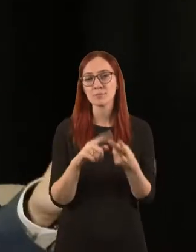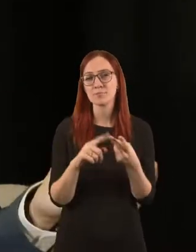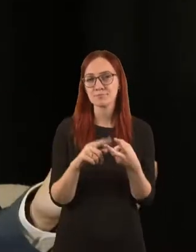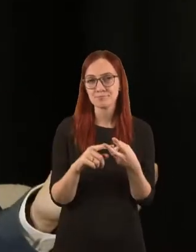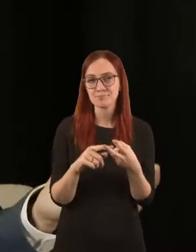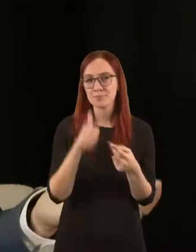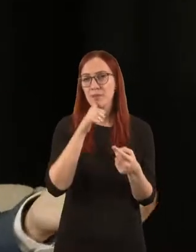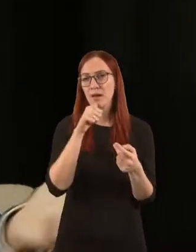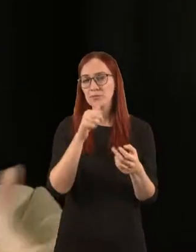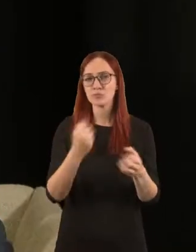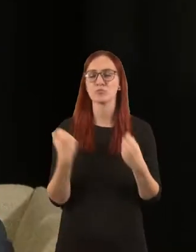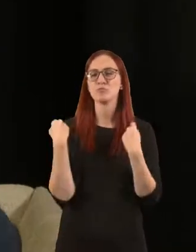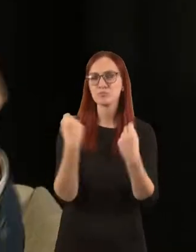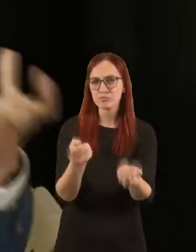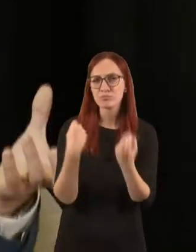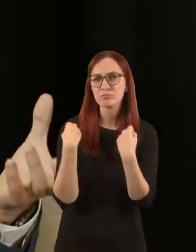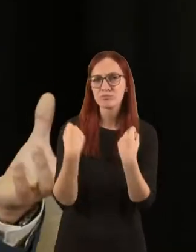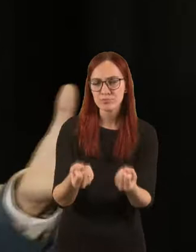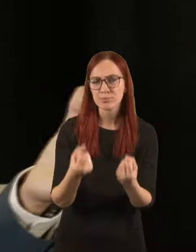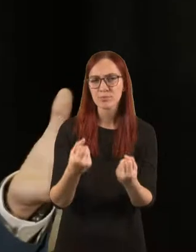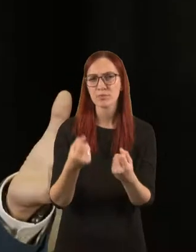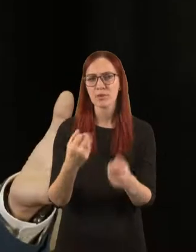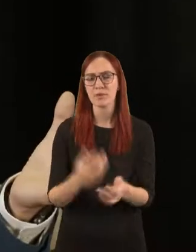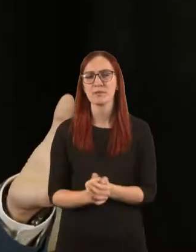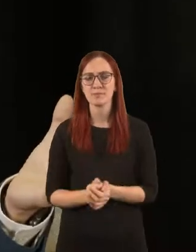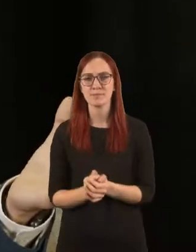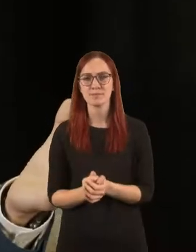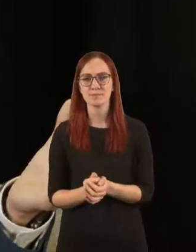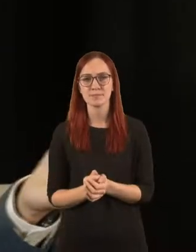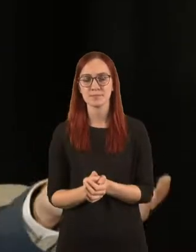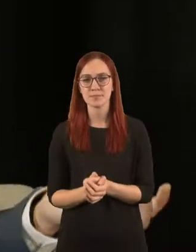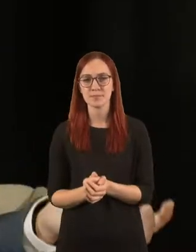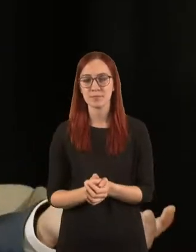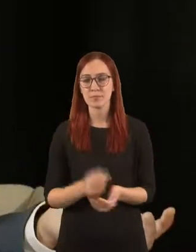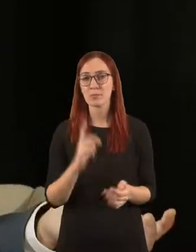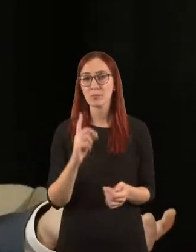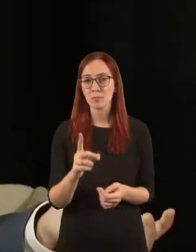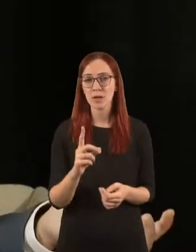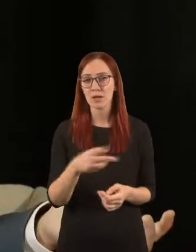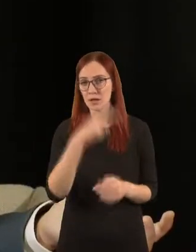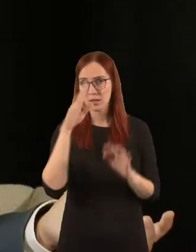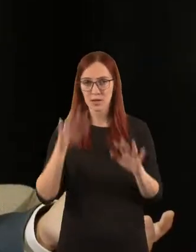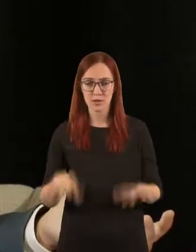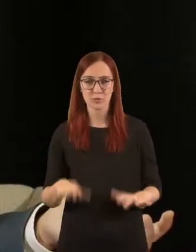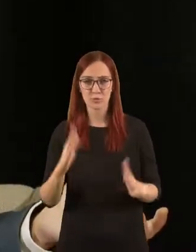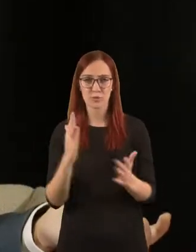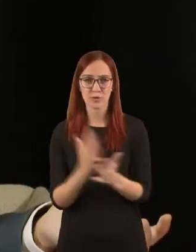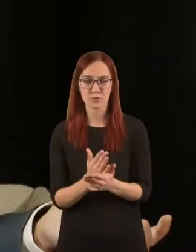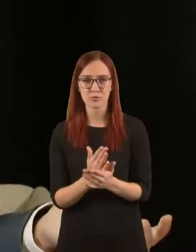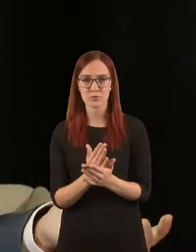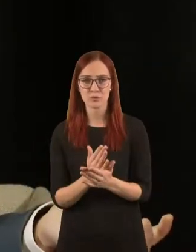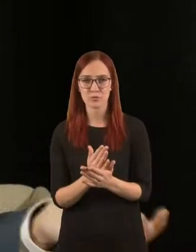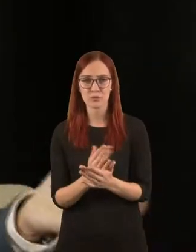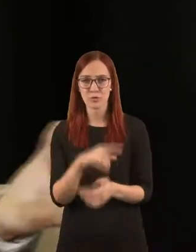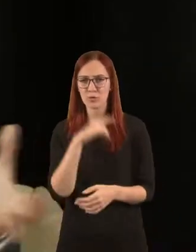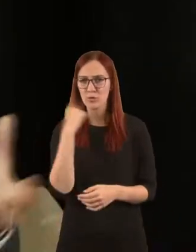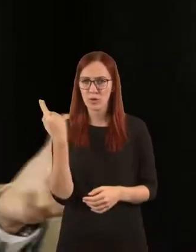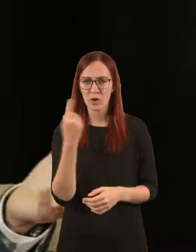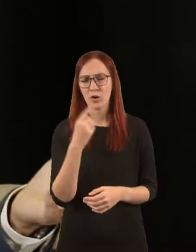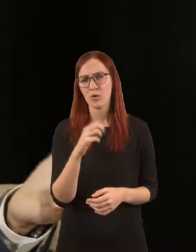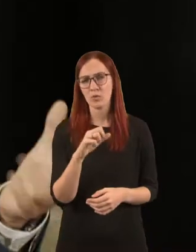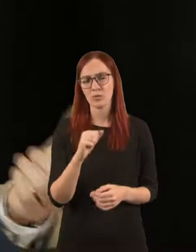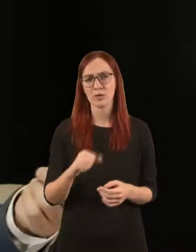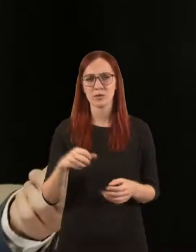I often ask myself the following. Well, we speak about cars, we speak about